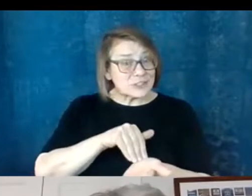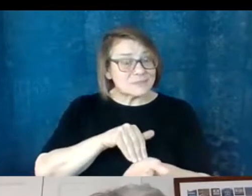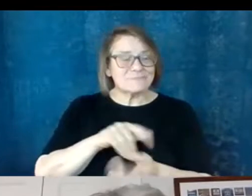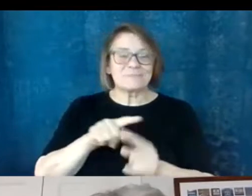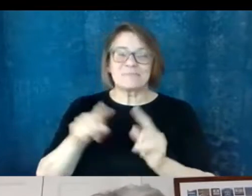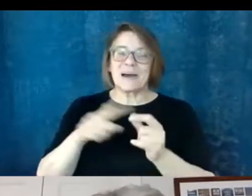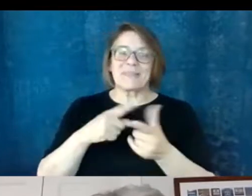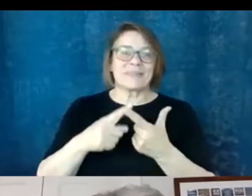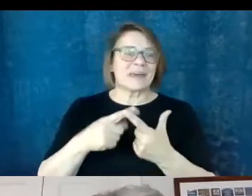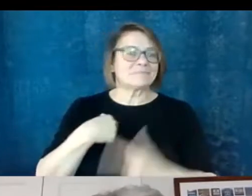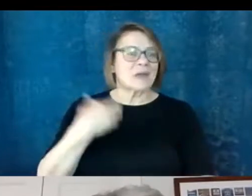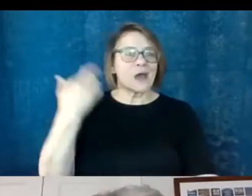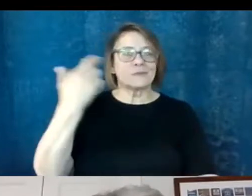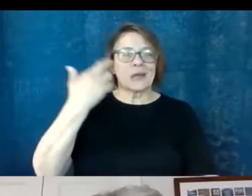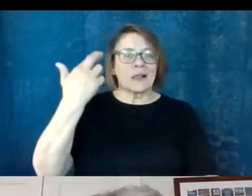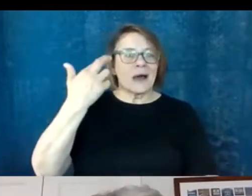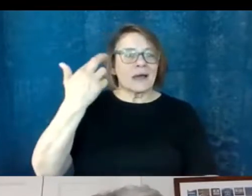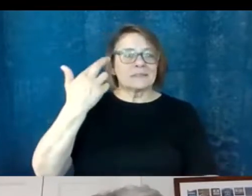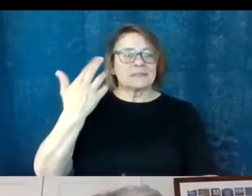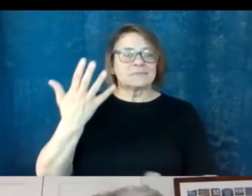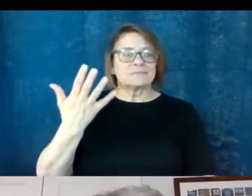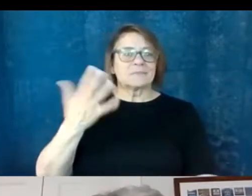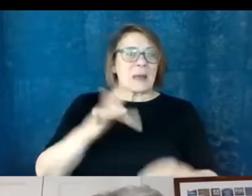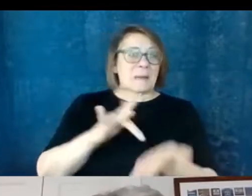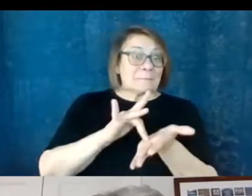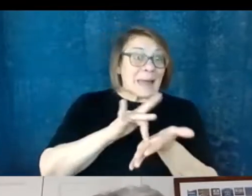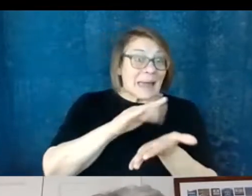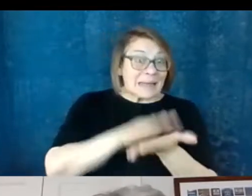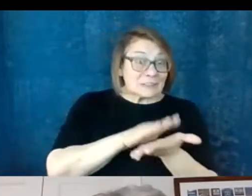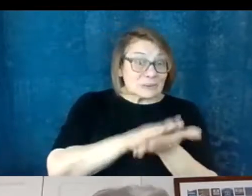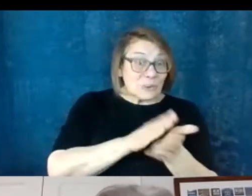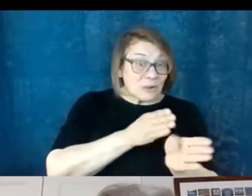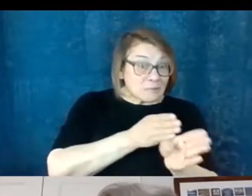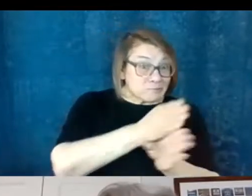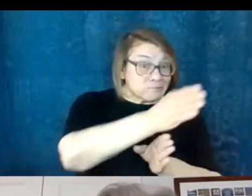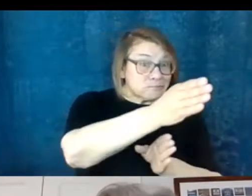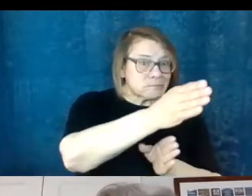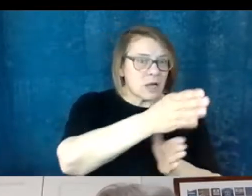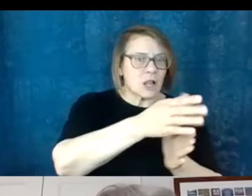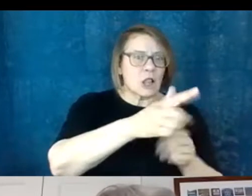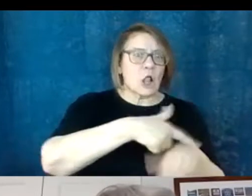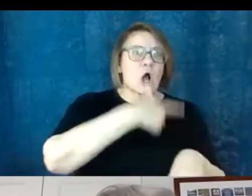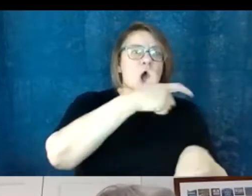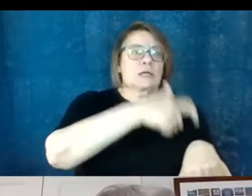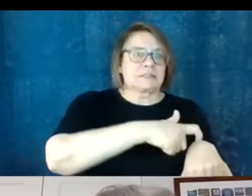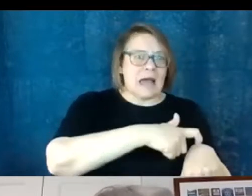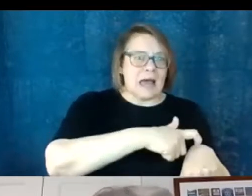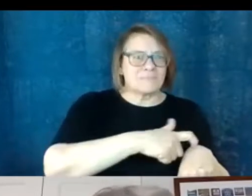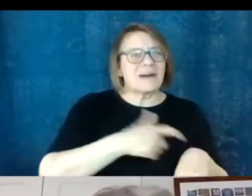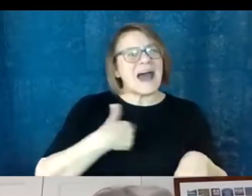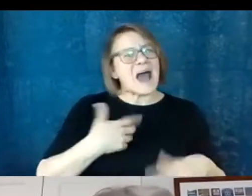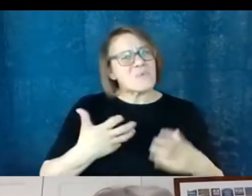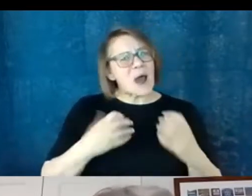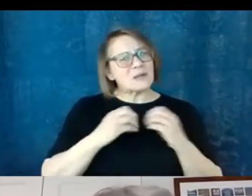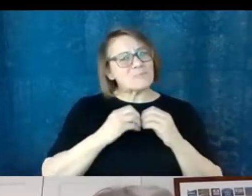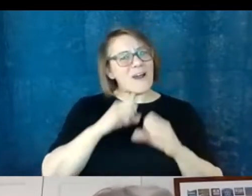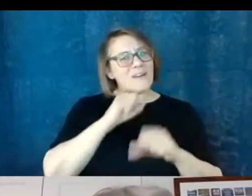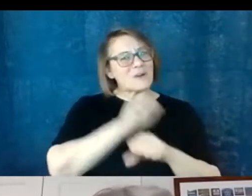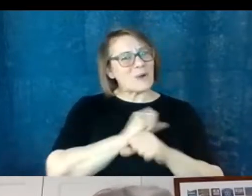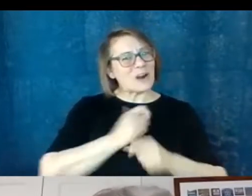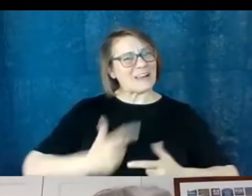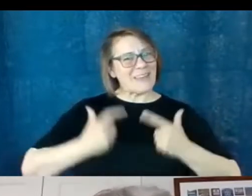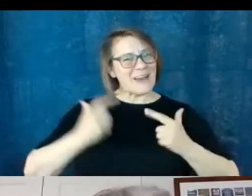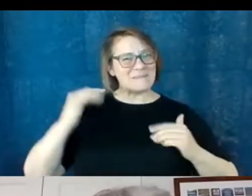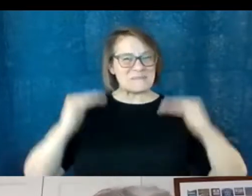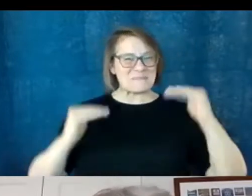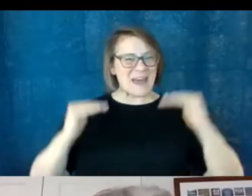I realized, the med school route, I didn't want that. The work-life balance wasn't